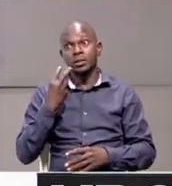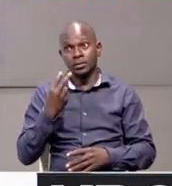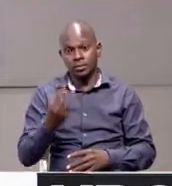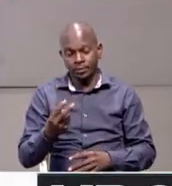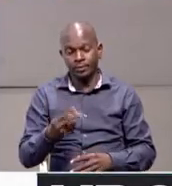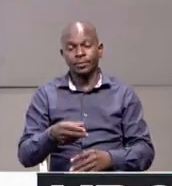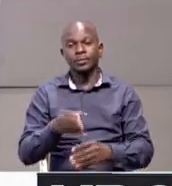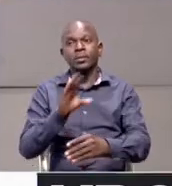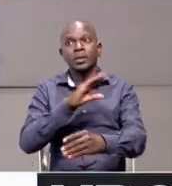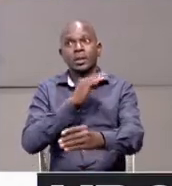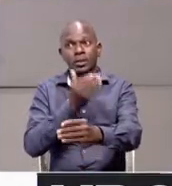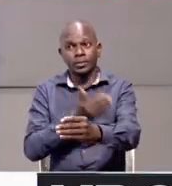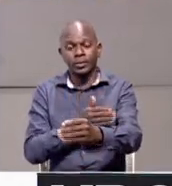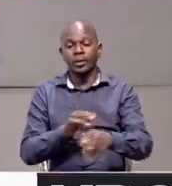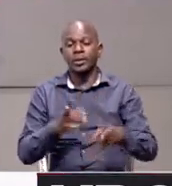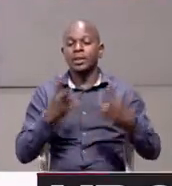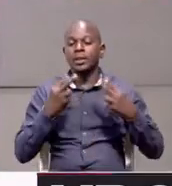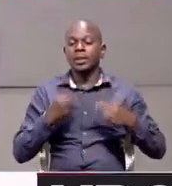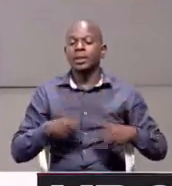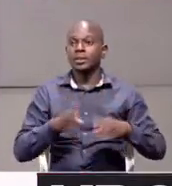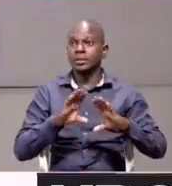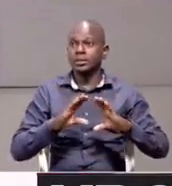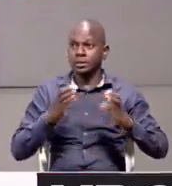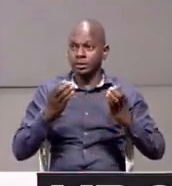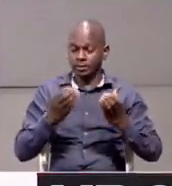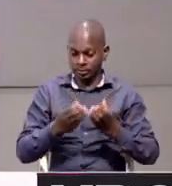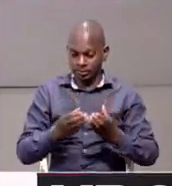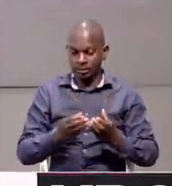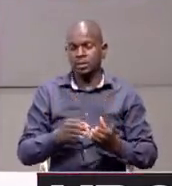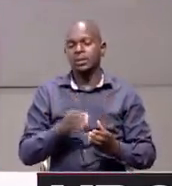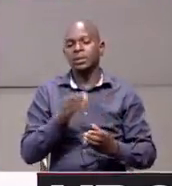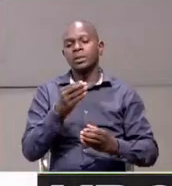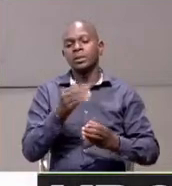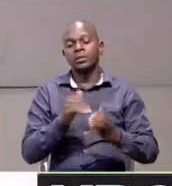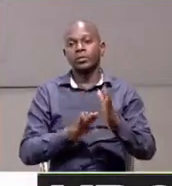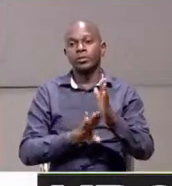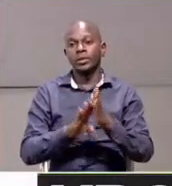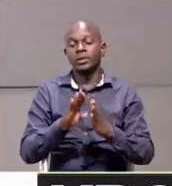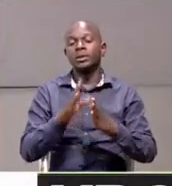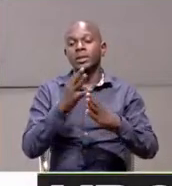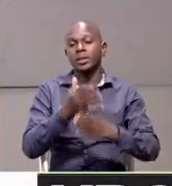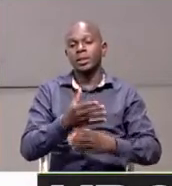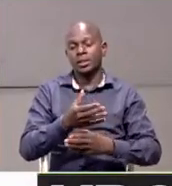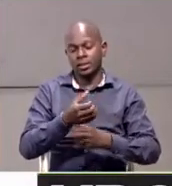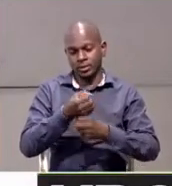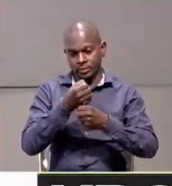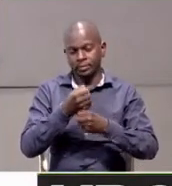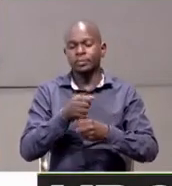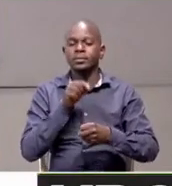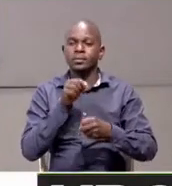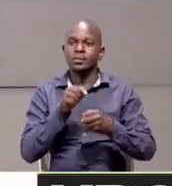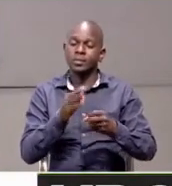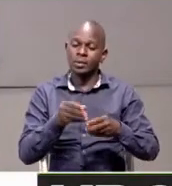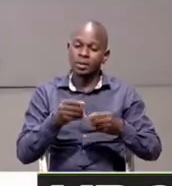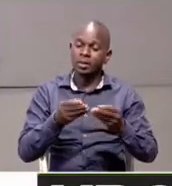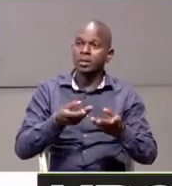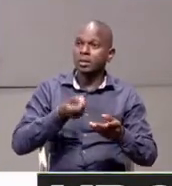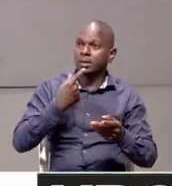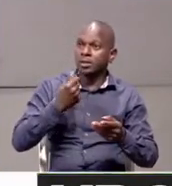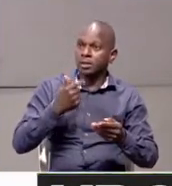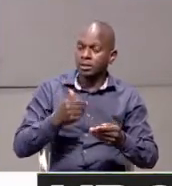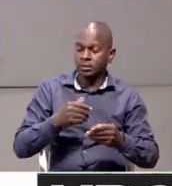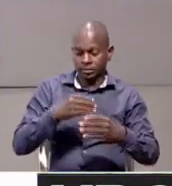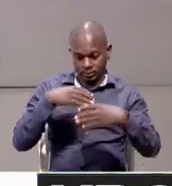an empowered and healthy community. Nile Humanitarian Development Agency and Time to Help supply drugs,